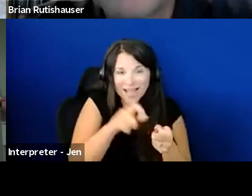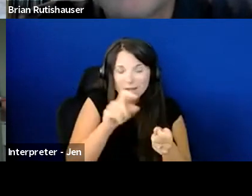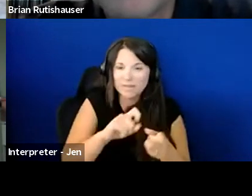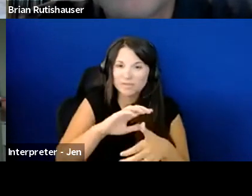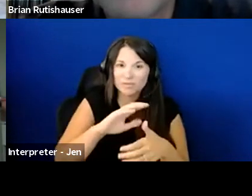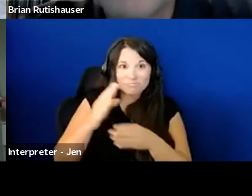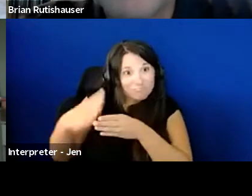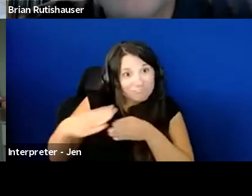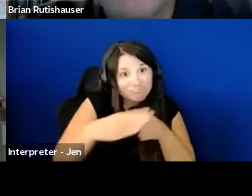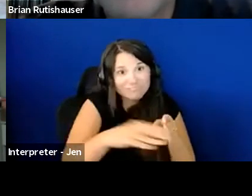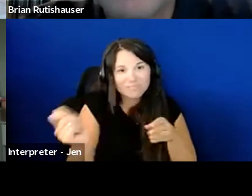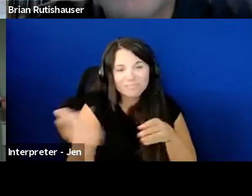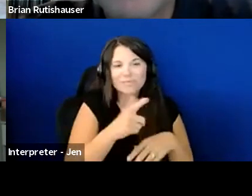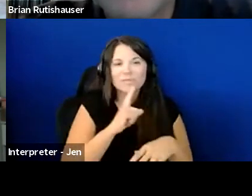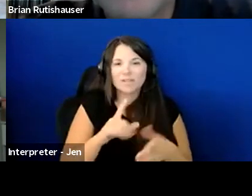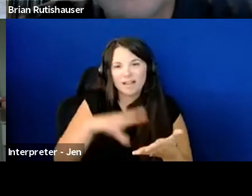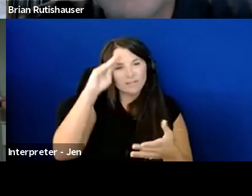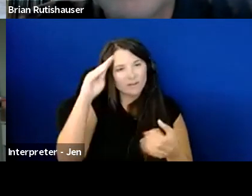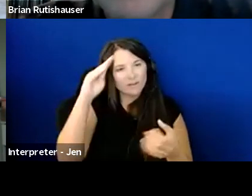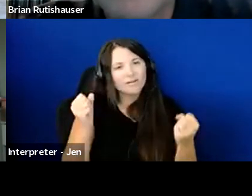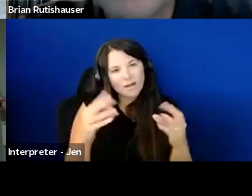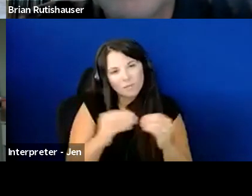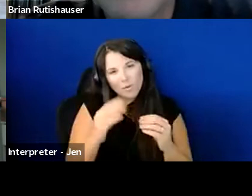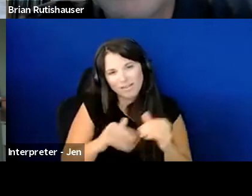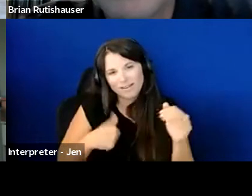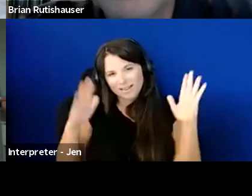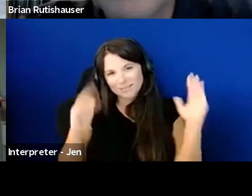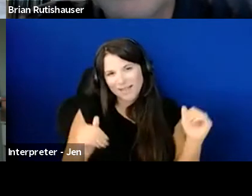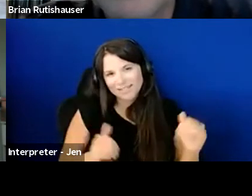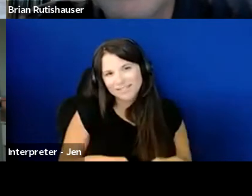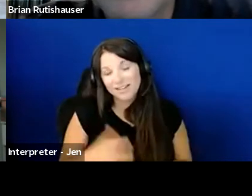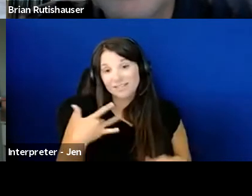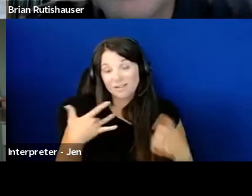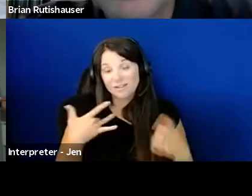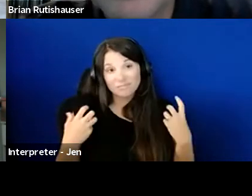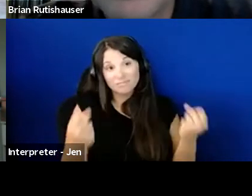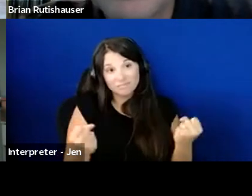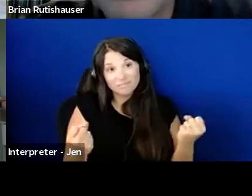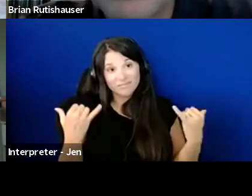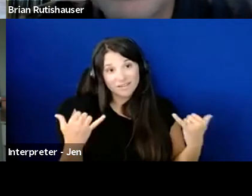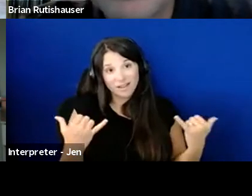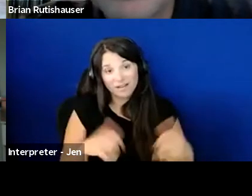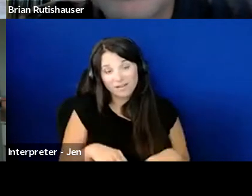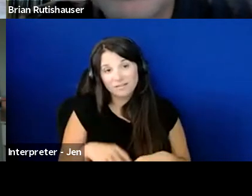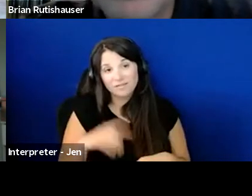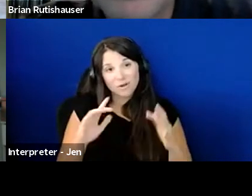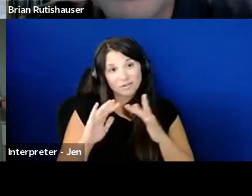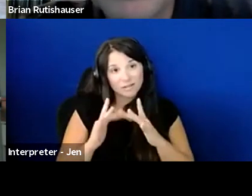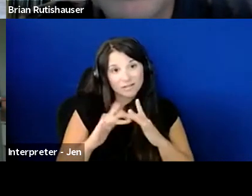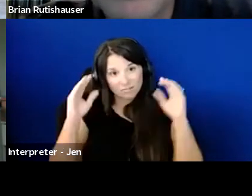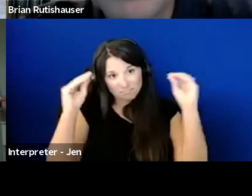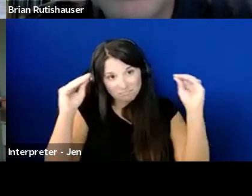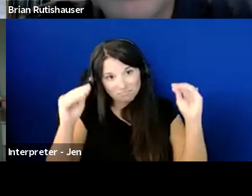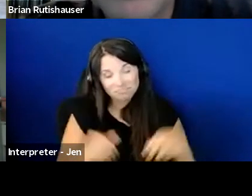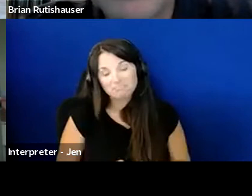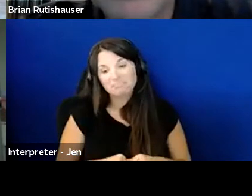I feel like I actually learned way more than I ever expected. I feel confident now as an online teacher because of